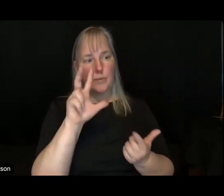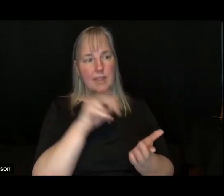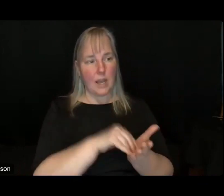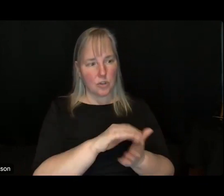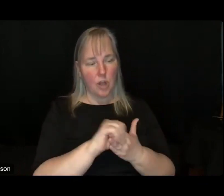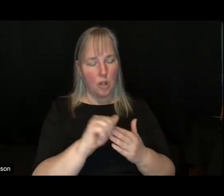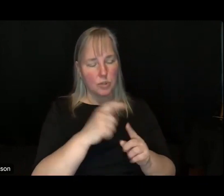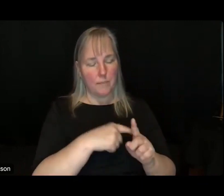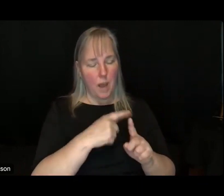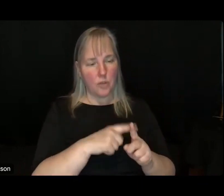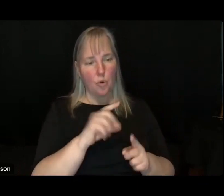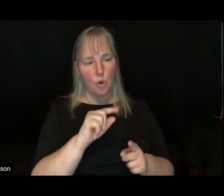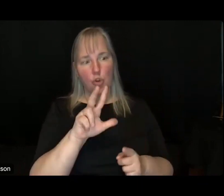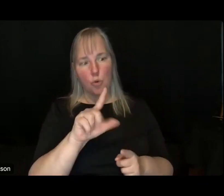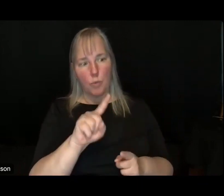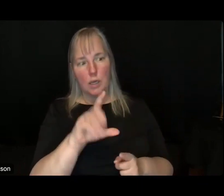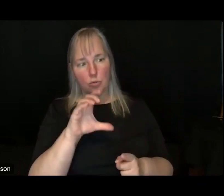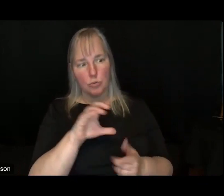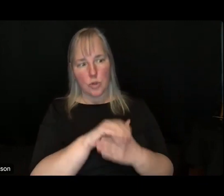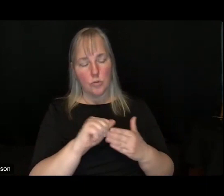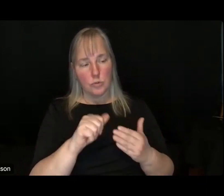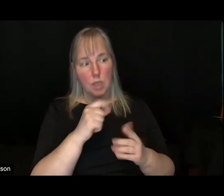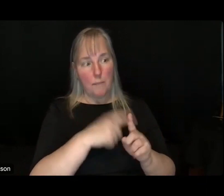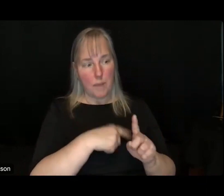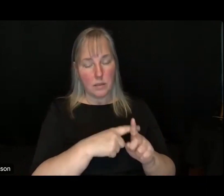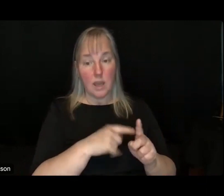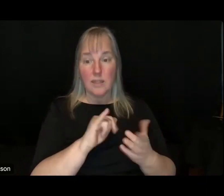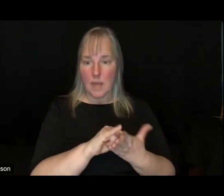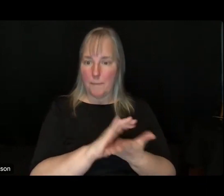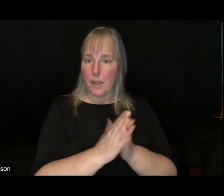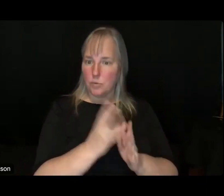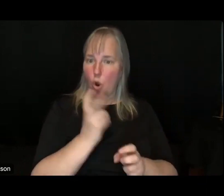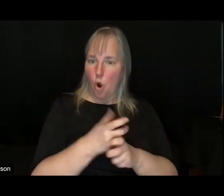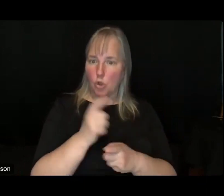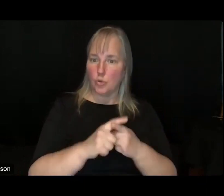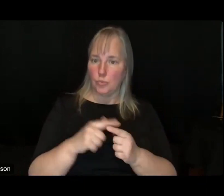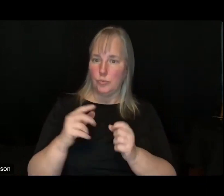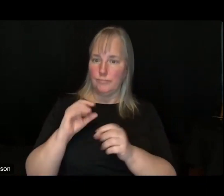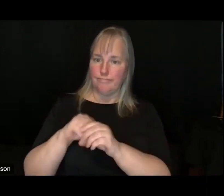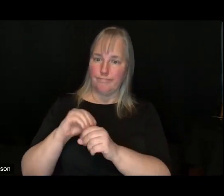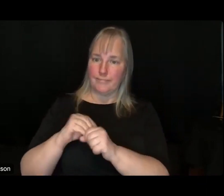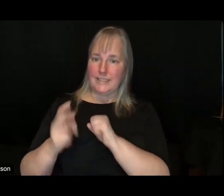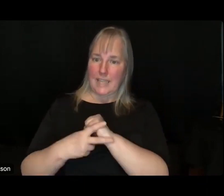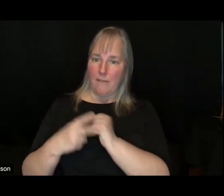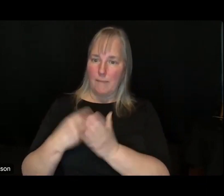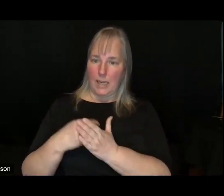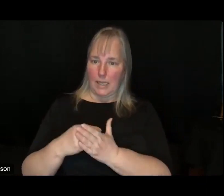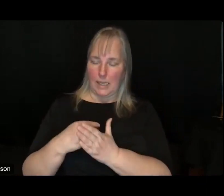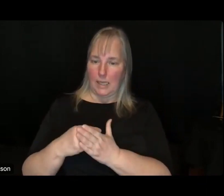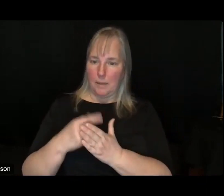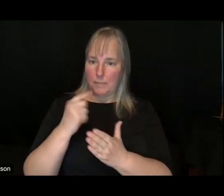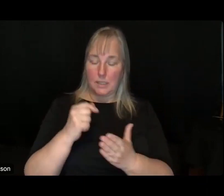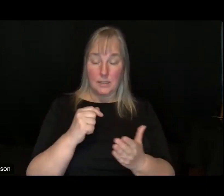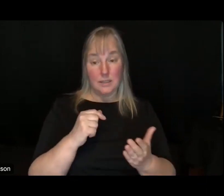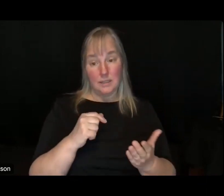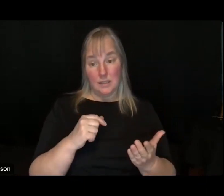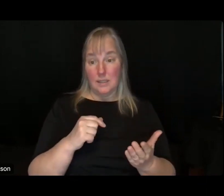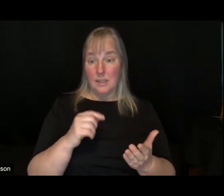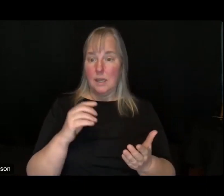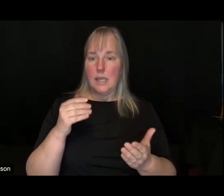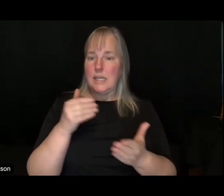becomes more difficult to save those additional funds as they're paying that rent, because that rent, like I said, down in the Marywood, there's